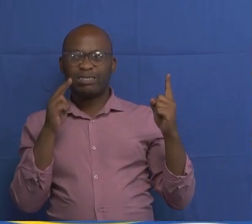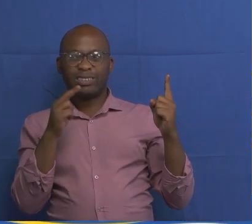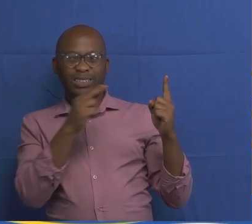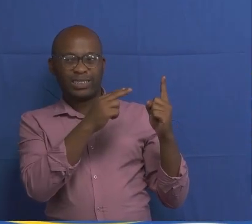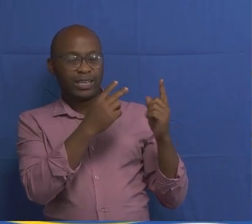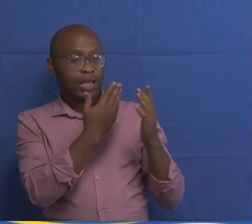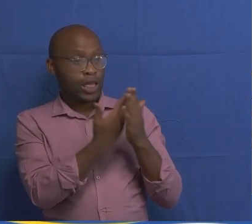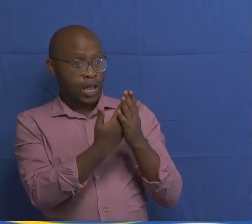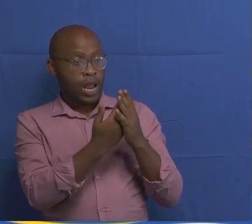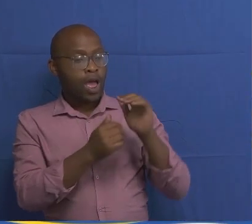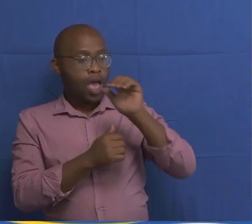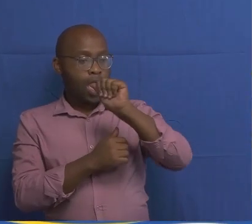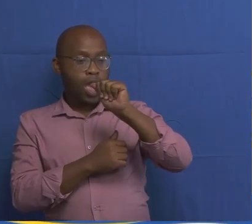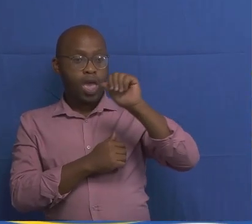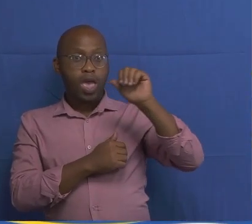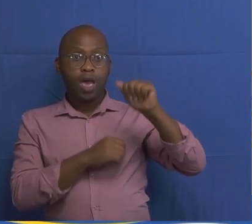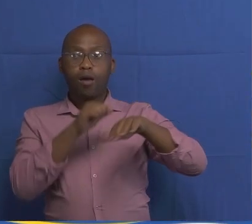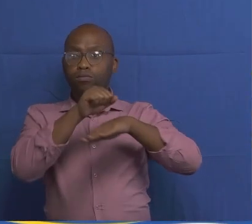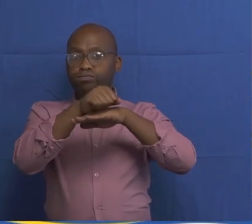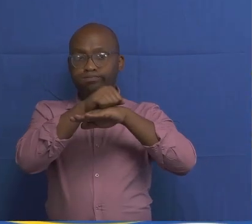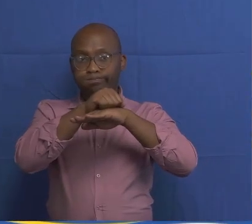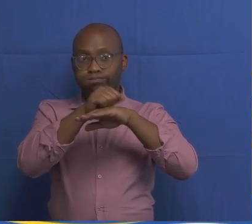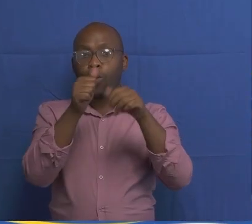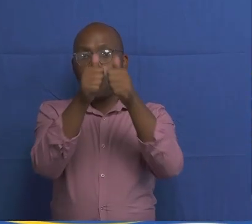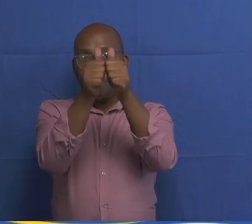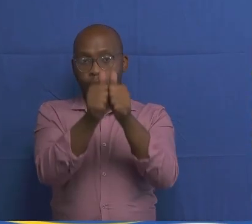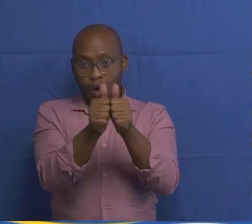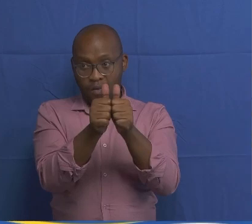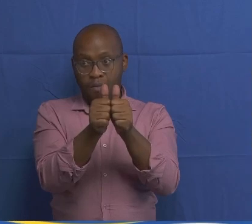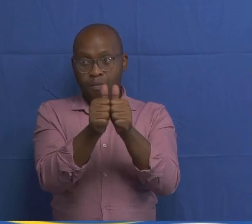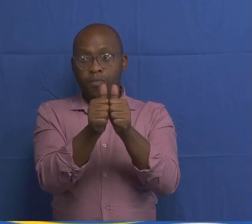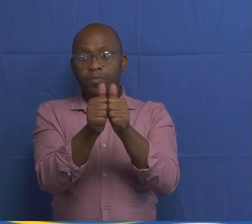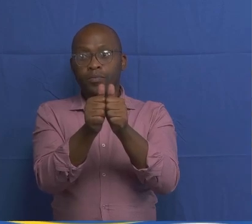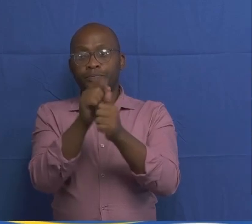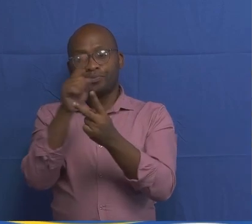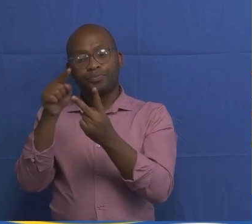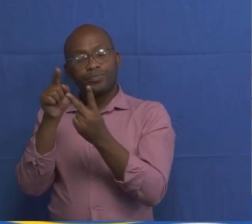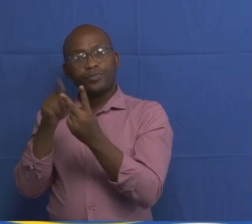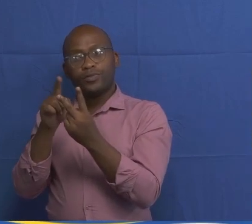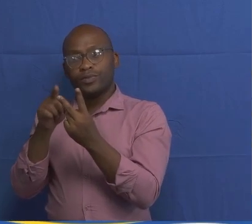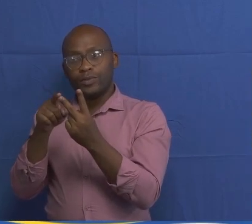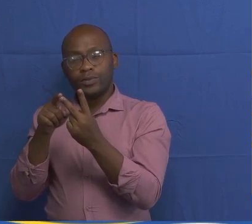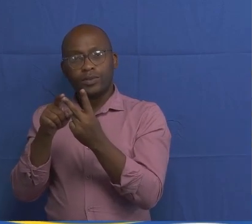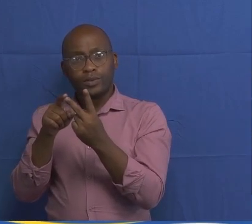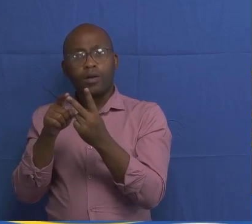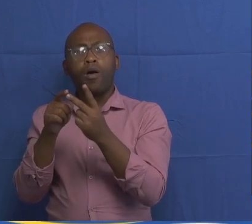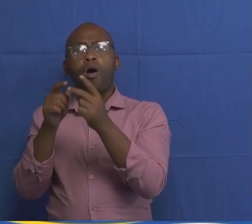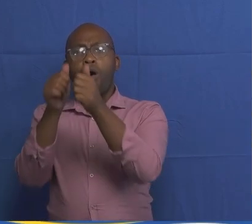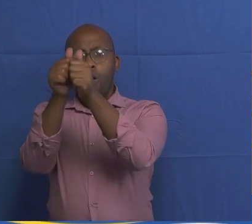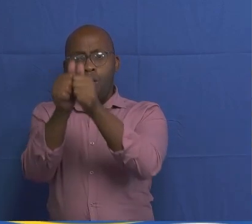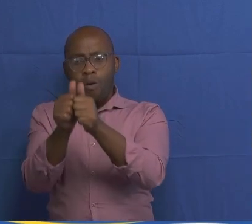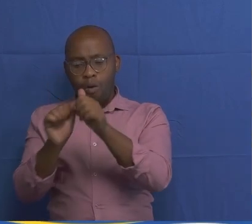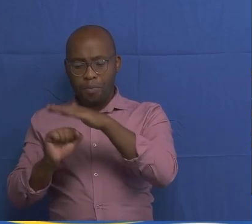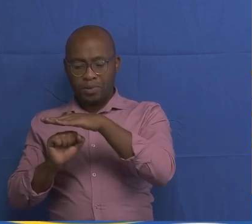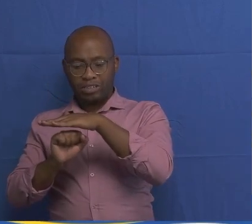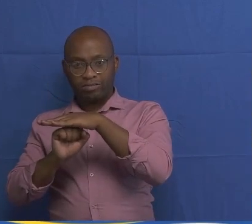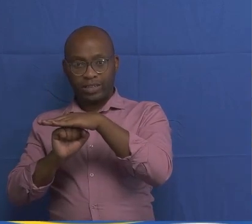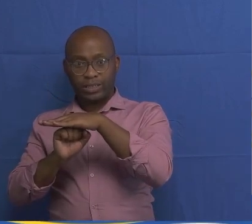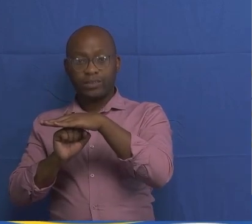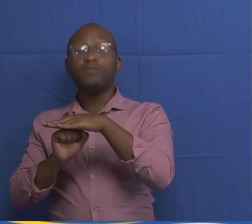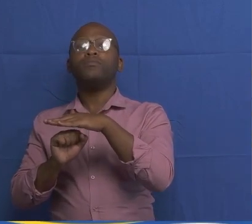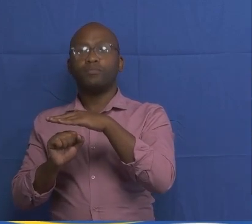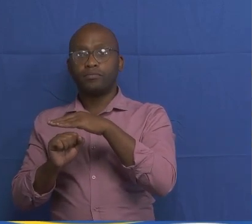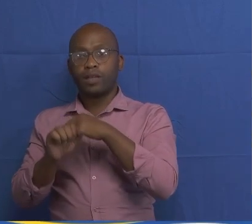is homozygous dominant and it is red. The second one is homozygous recessive and it is yellow. But then now